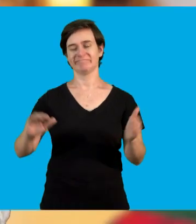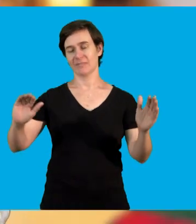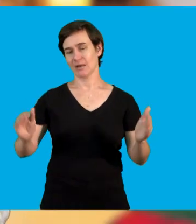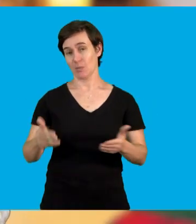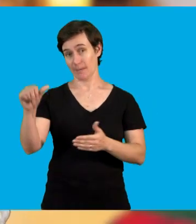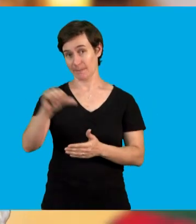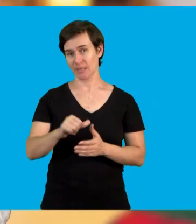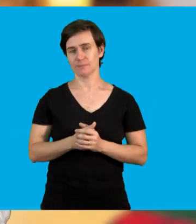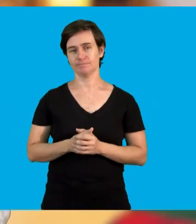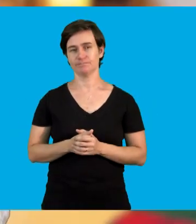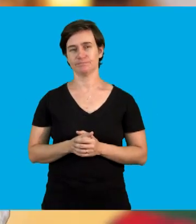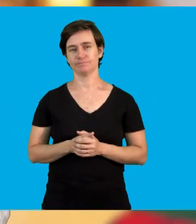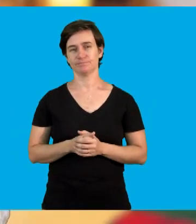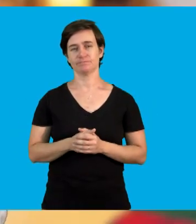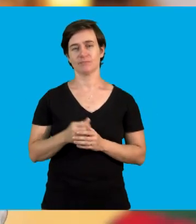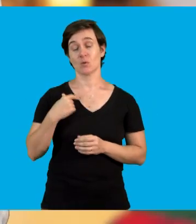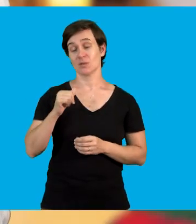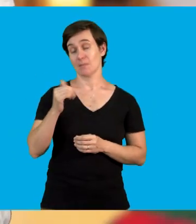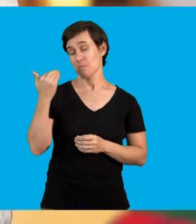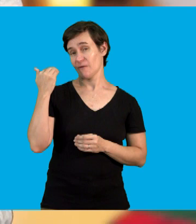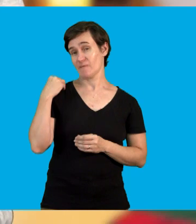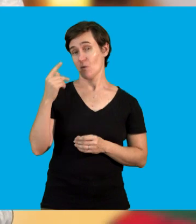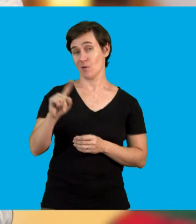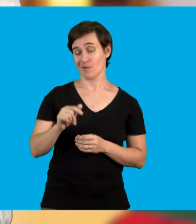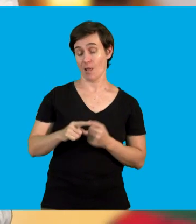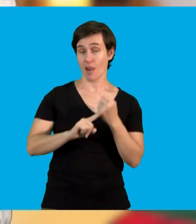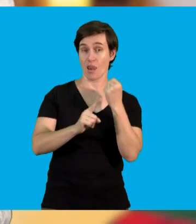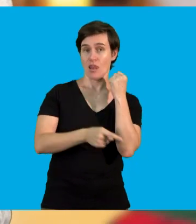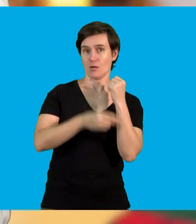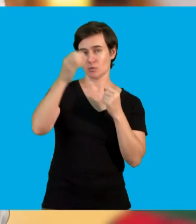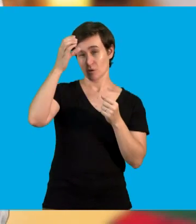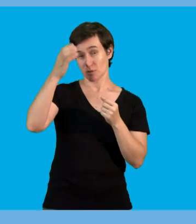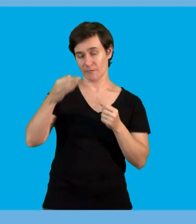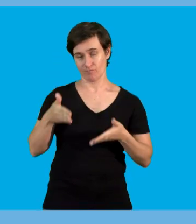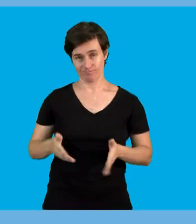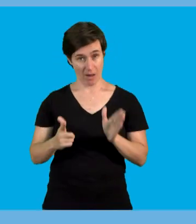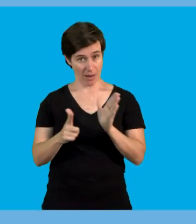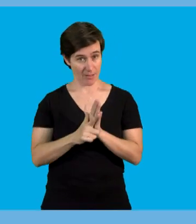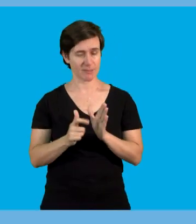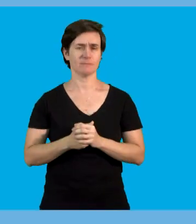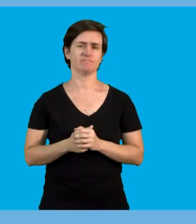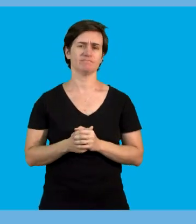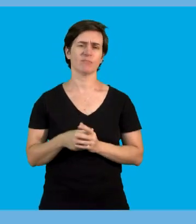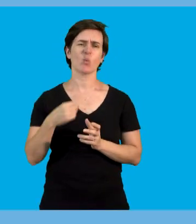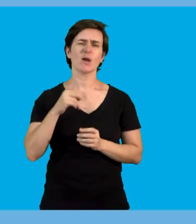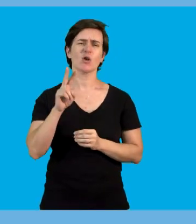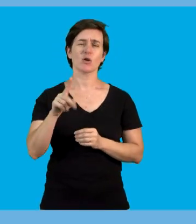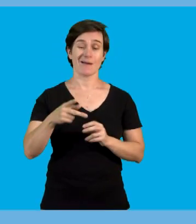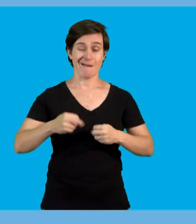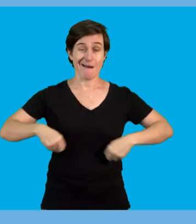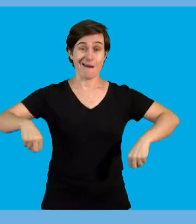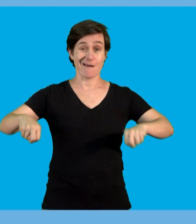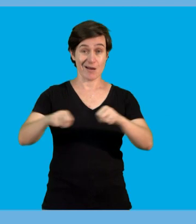Welcome back, learners. So as we have said before the ad break, we are going to jump into our last concept of this lesson, where we'll be looking at the